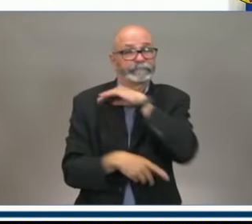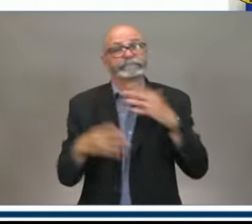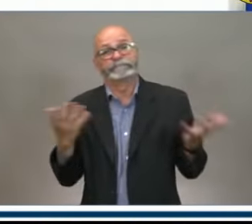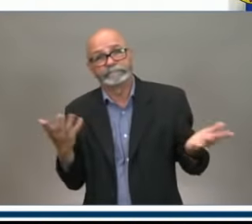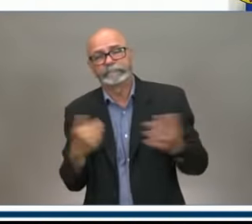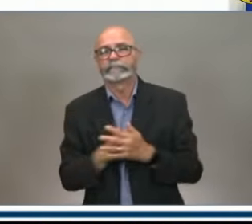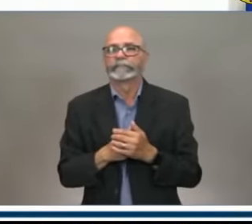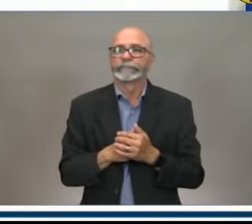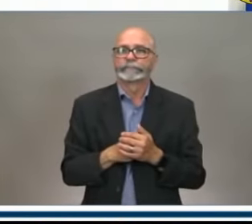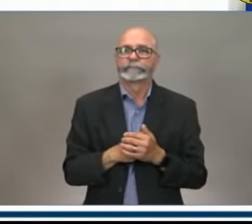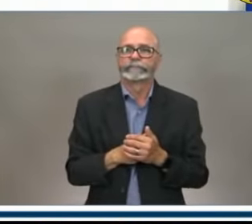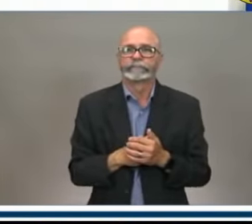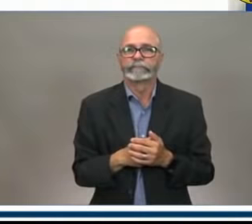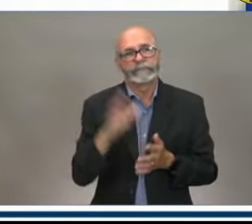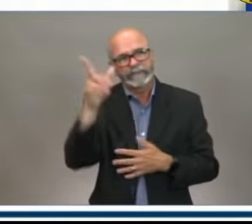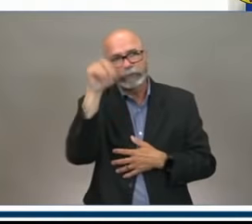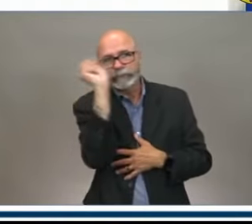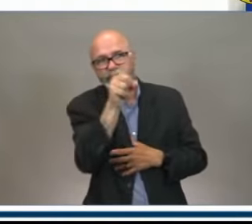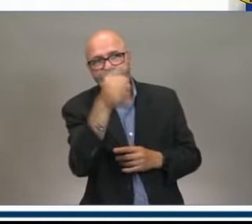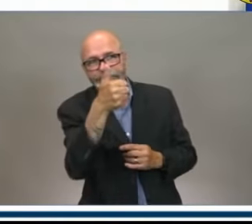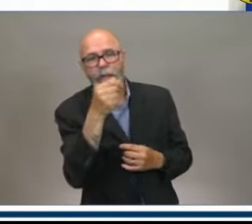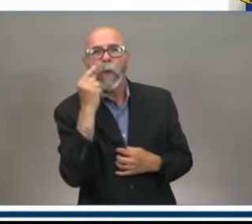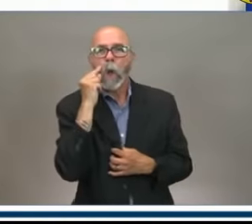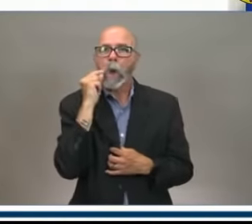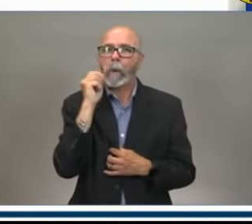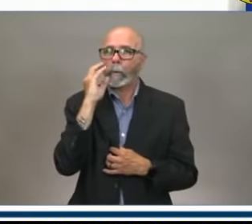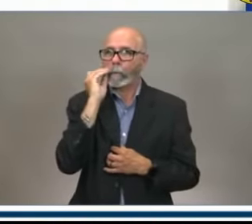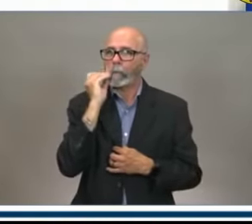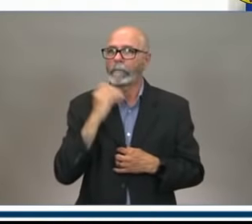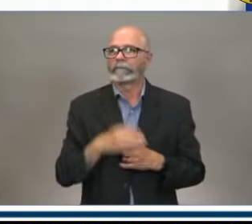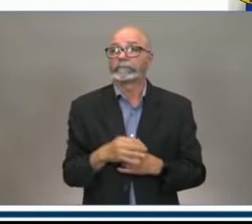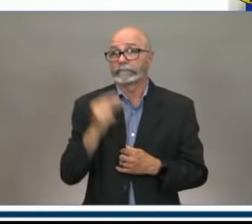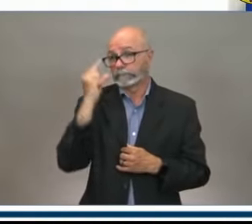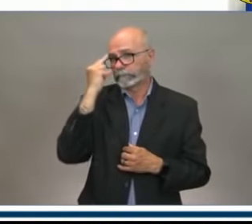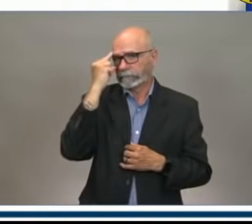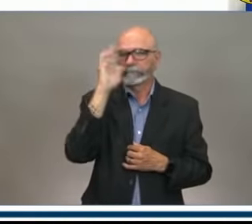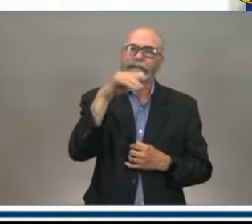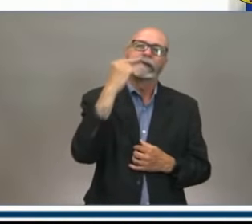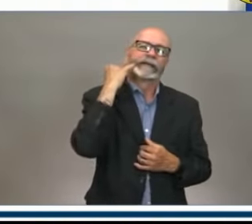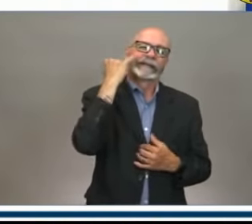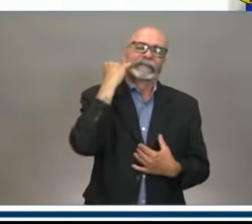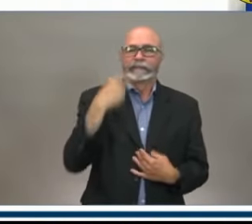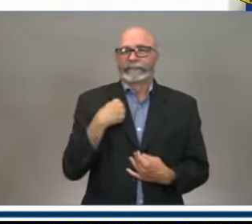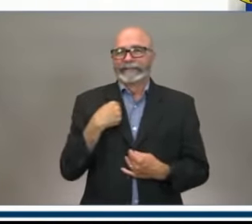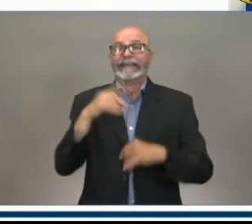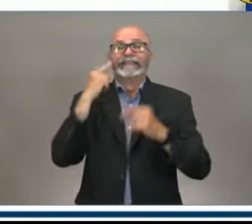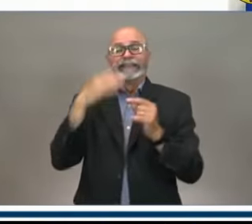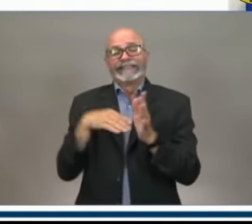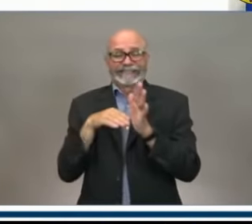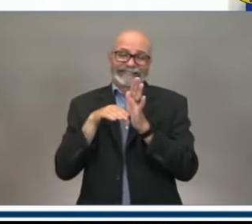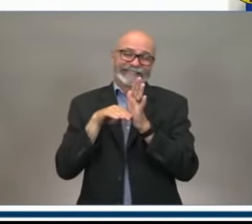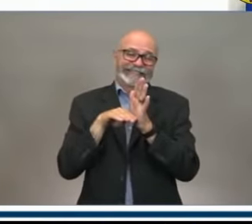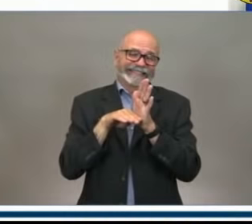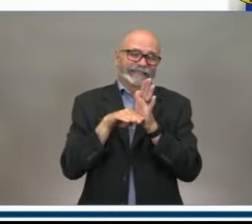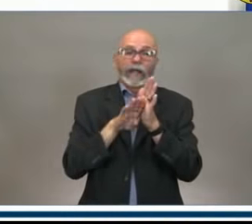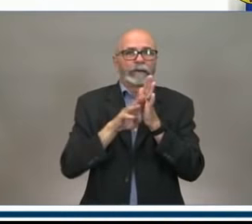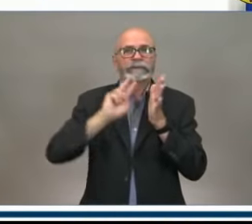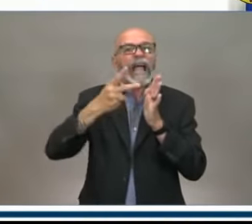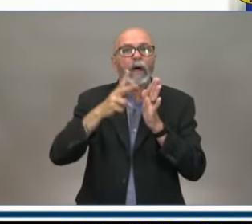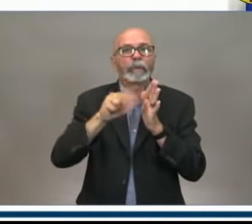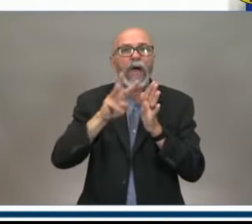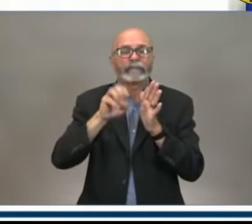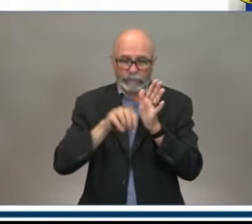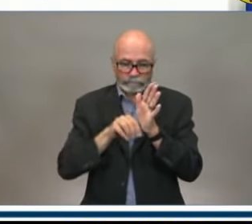reopening, but now looking at the anticipated second wave of COVID infections. I'm looking at the current state of opening with businesses using